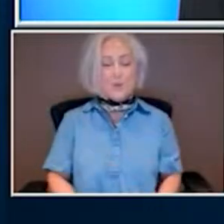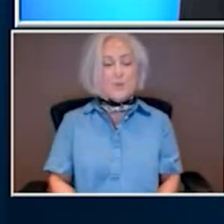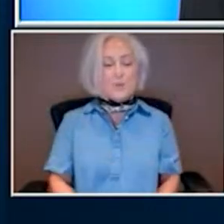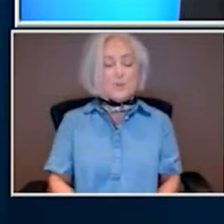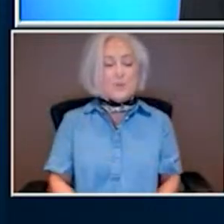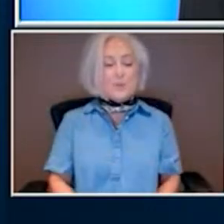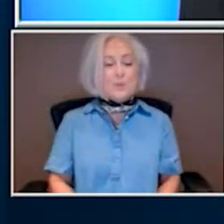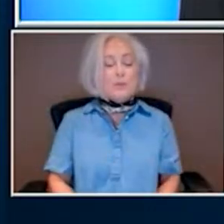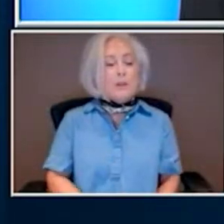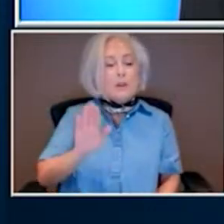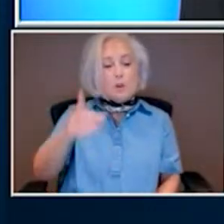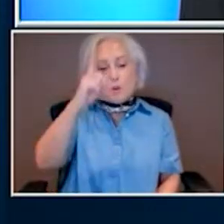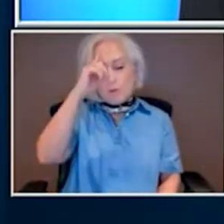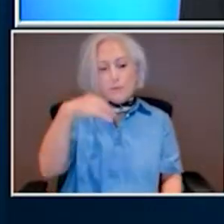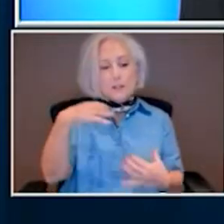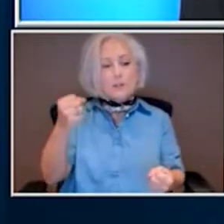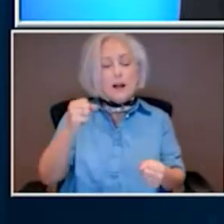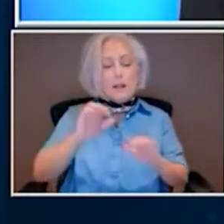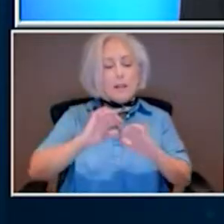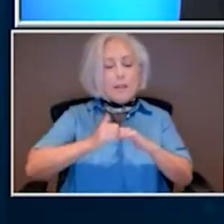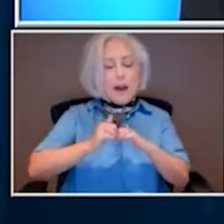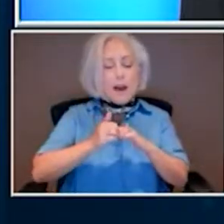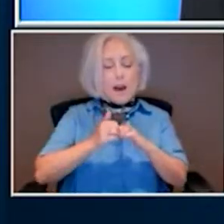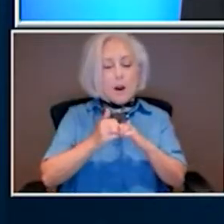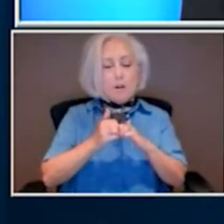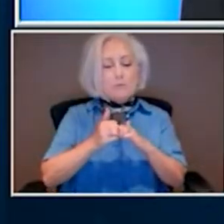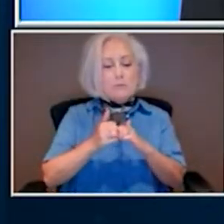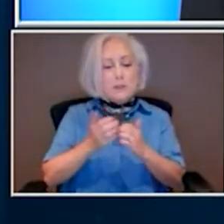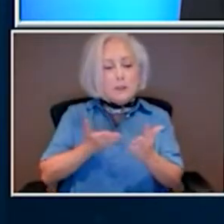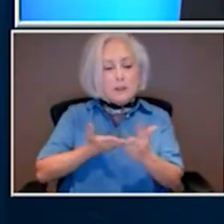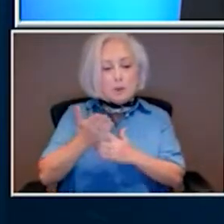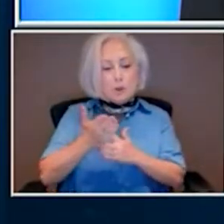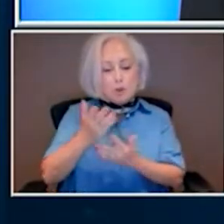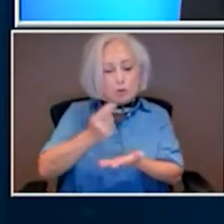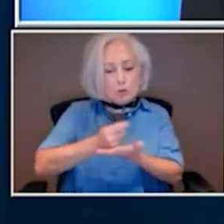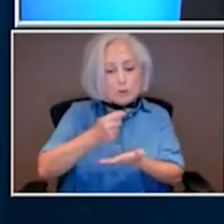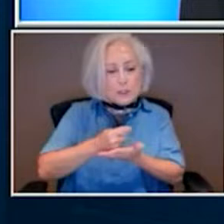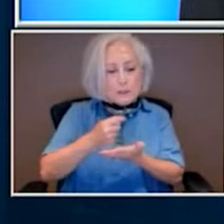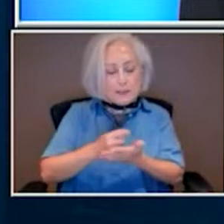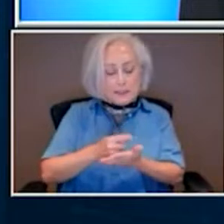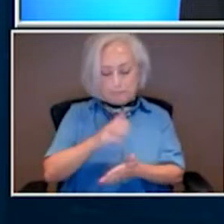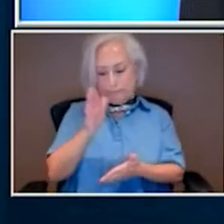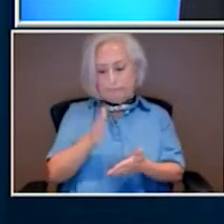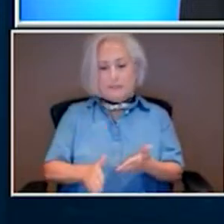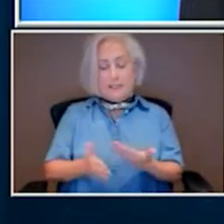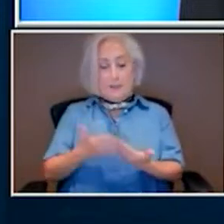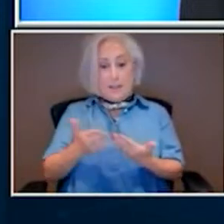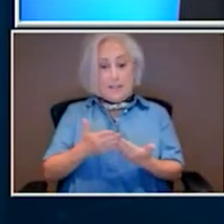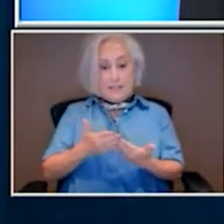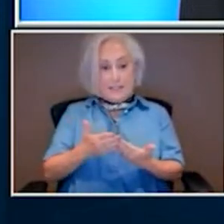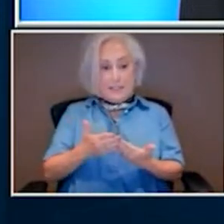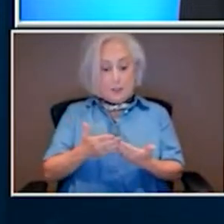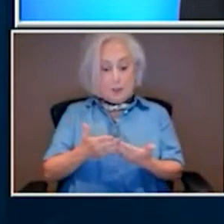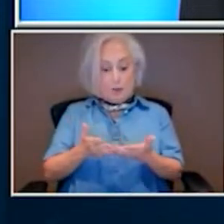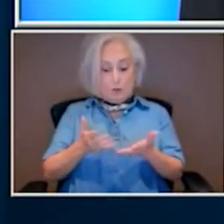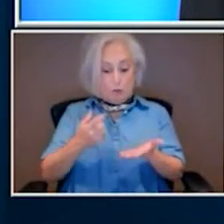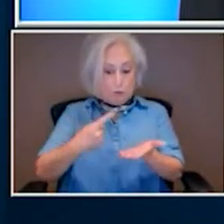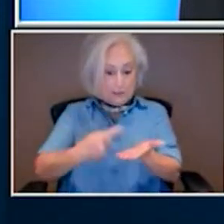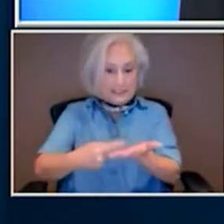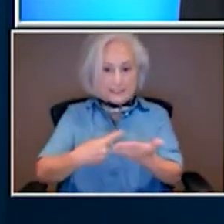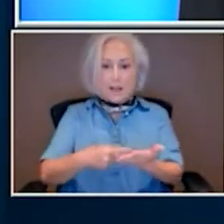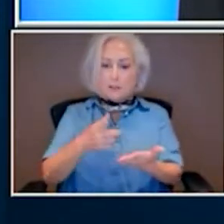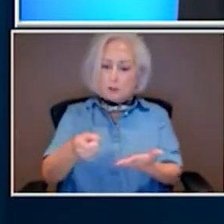has your mental health been? Again, it's never easy to talk about, and you've been open about that, which we appreciate, but where can